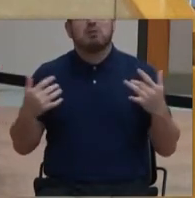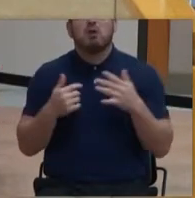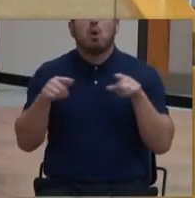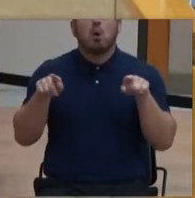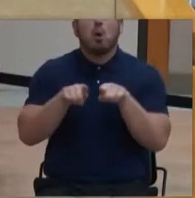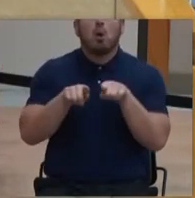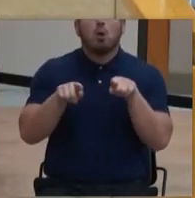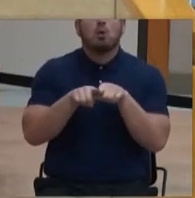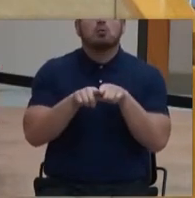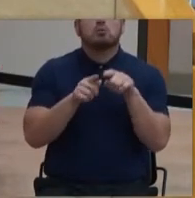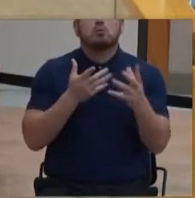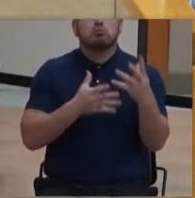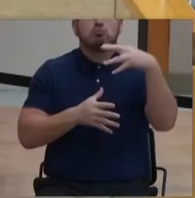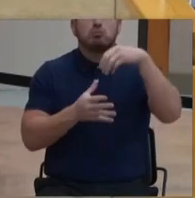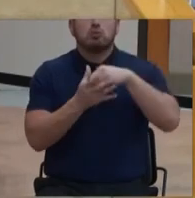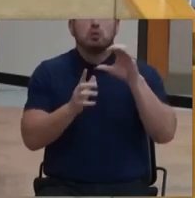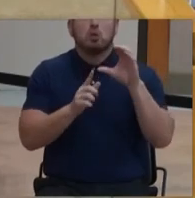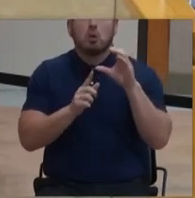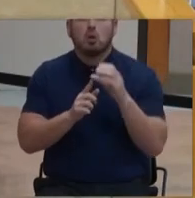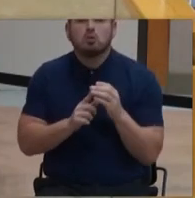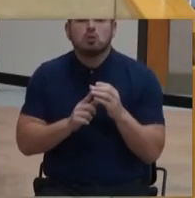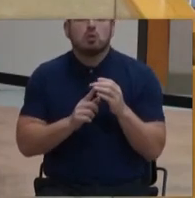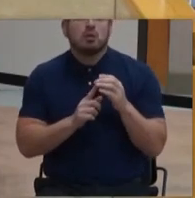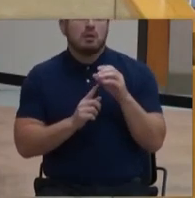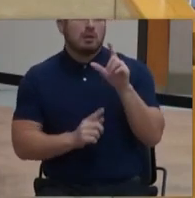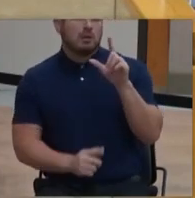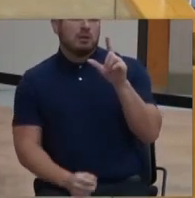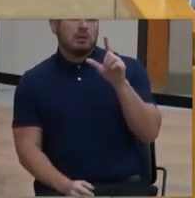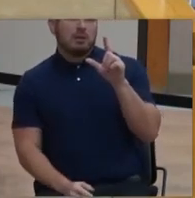Segerstrom. New programs like Link Crew,